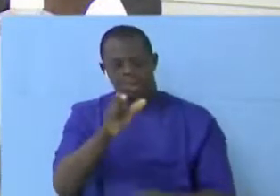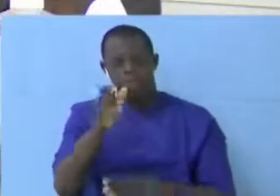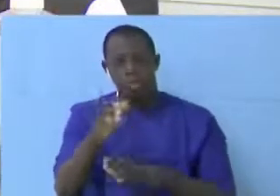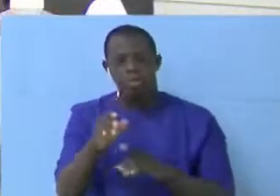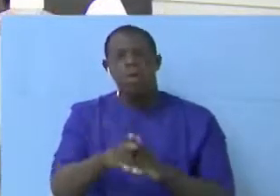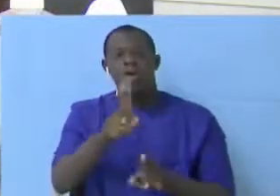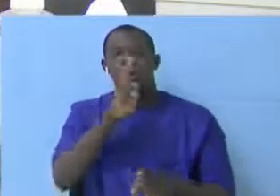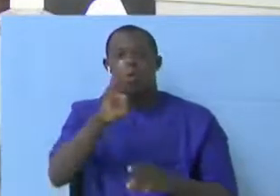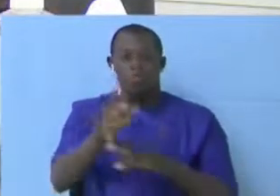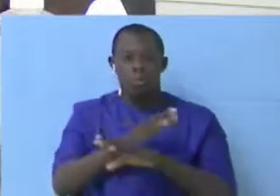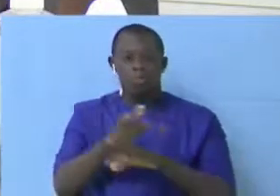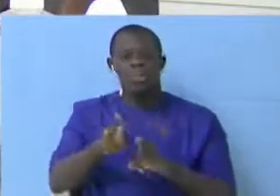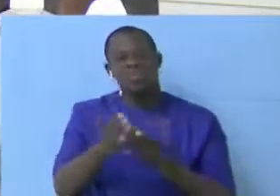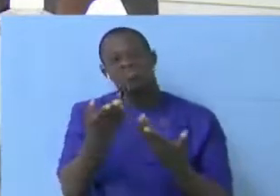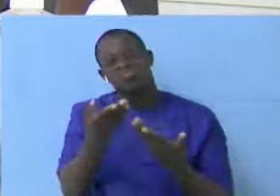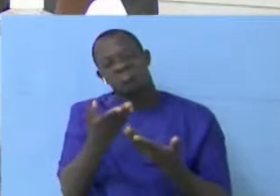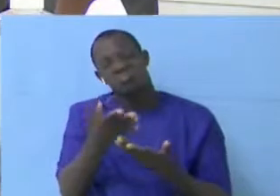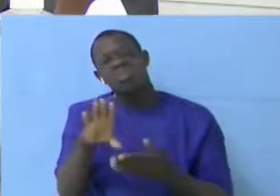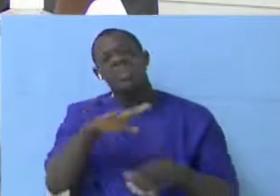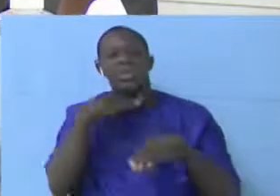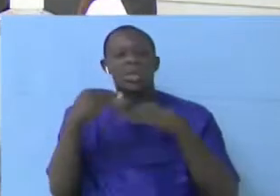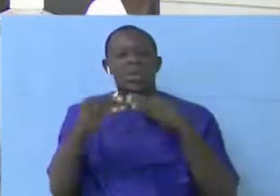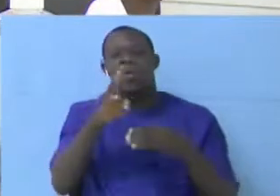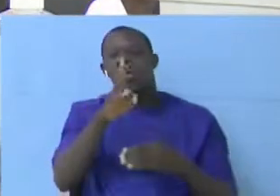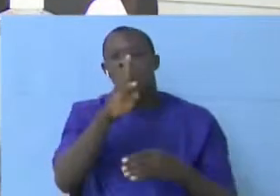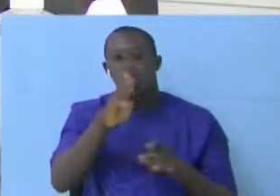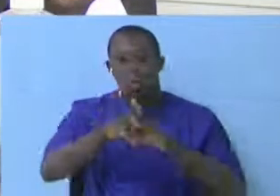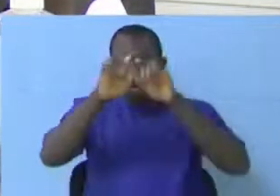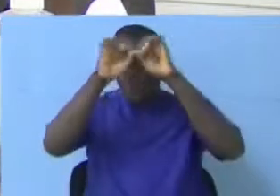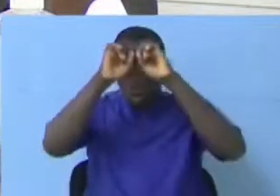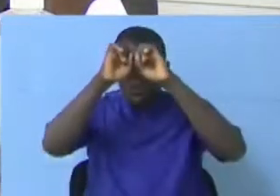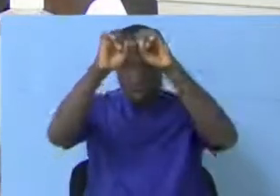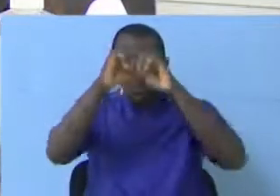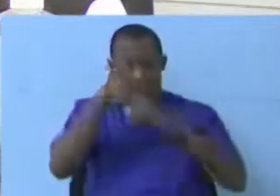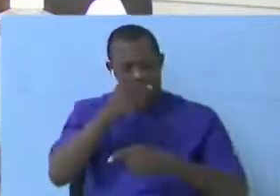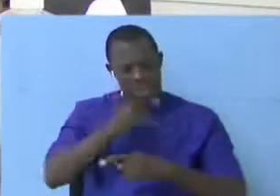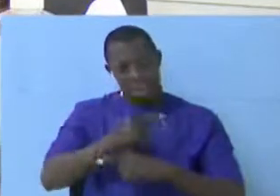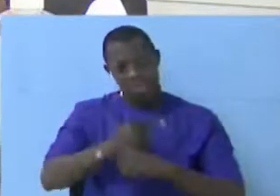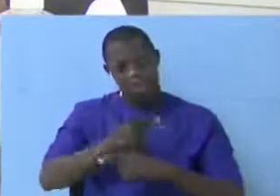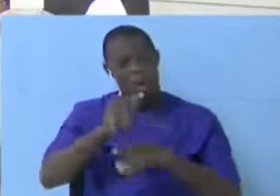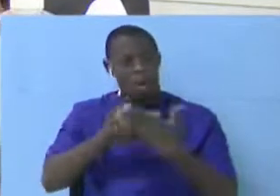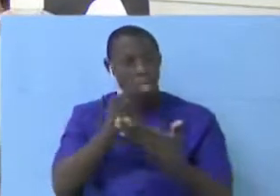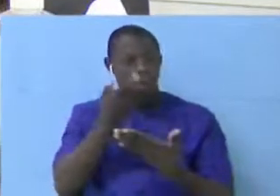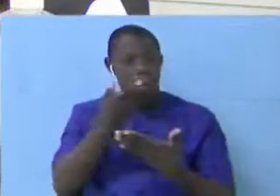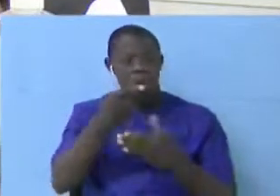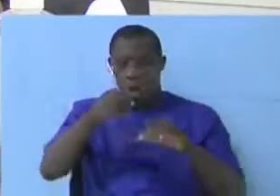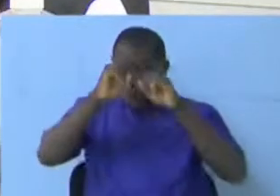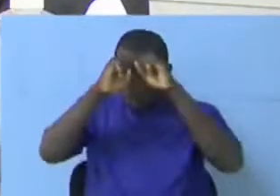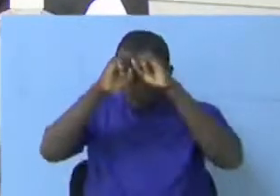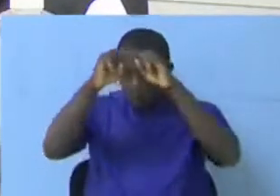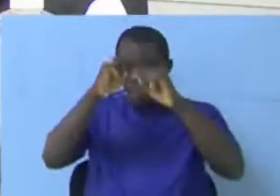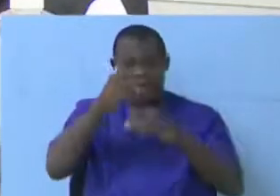who were allegedly killed by the government of the Gambia or agents of the government of the Gambia.